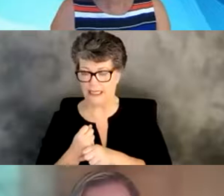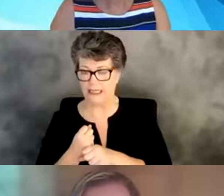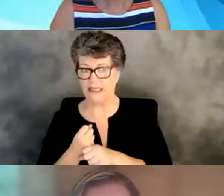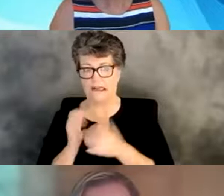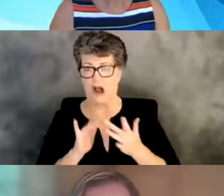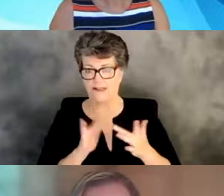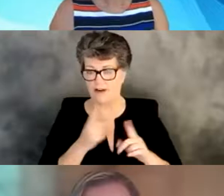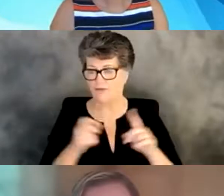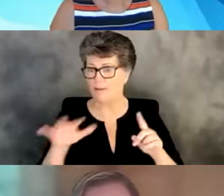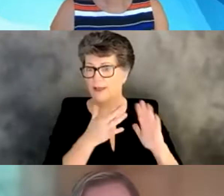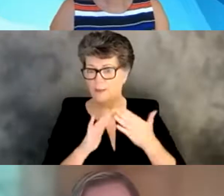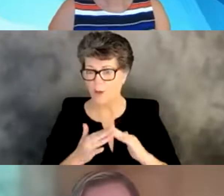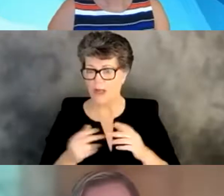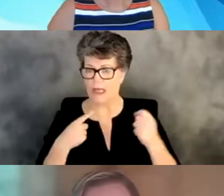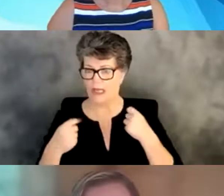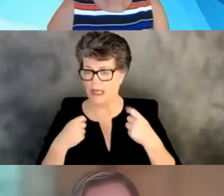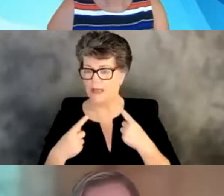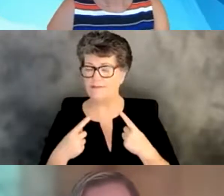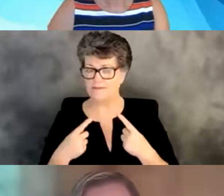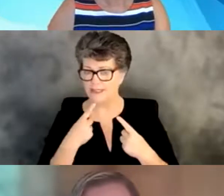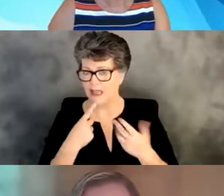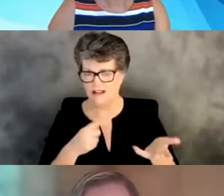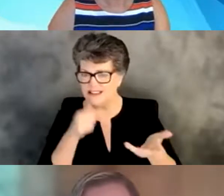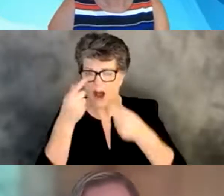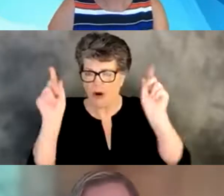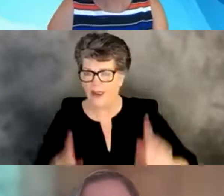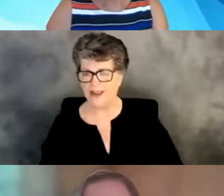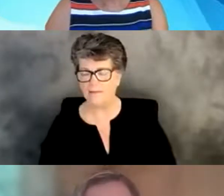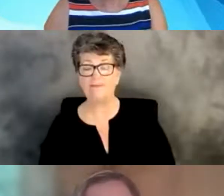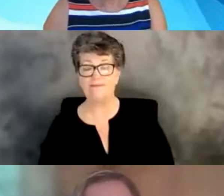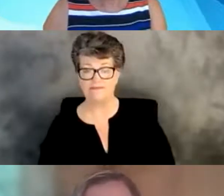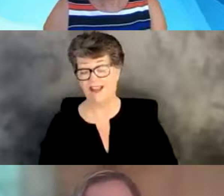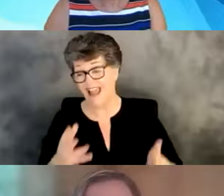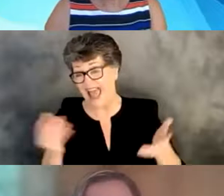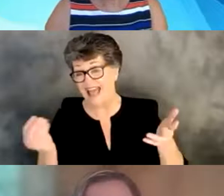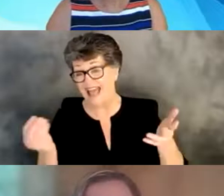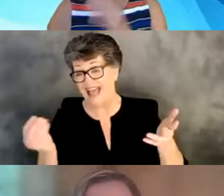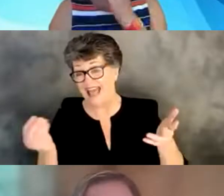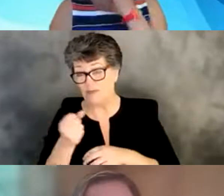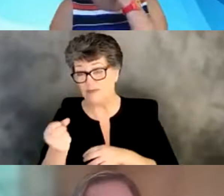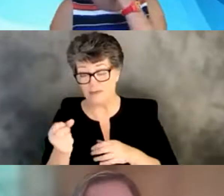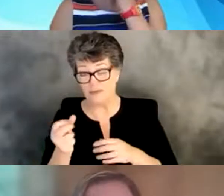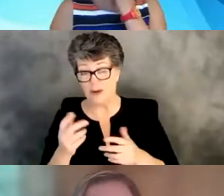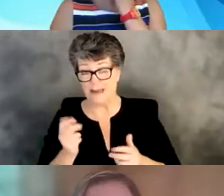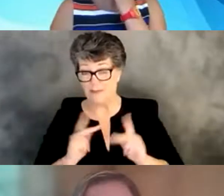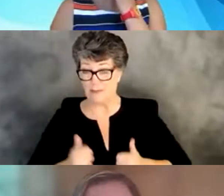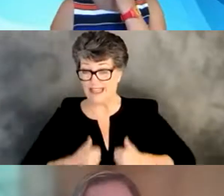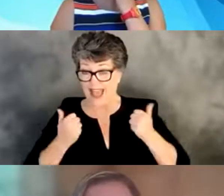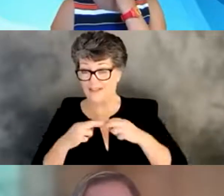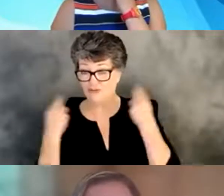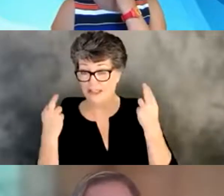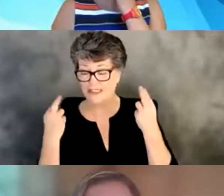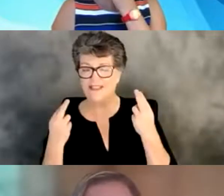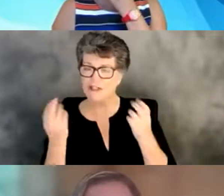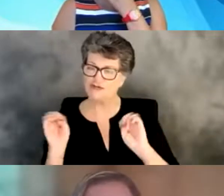contact from the community saying they're not working, and it's putting people's lives in jeopardy. These are crisis